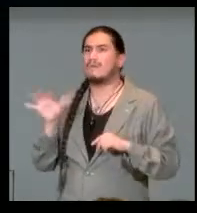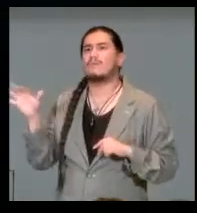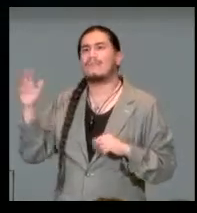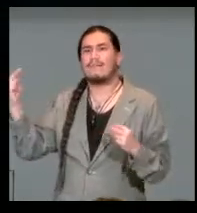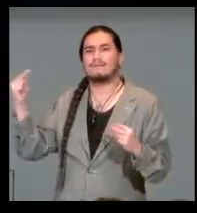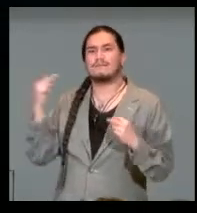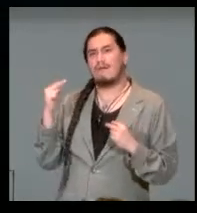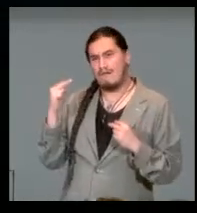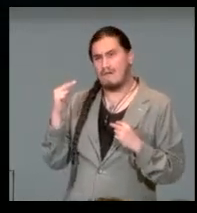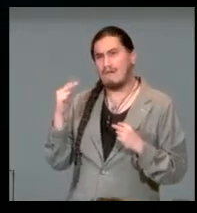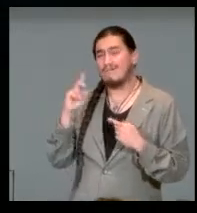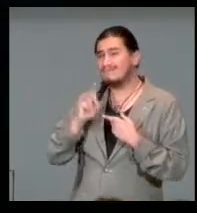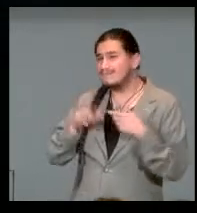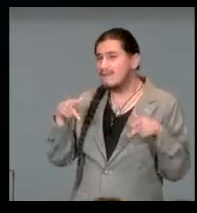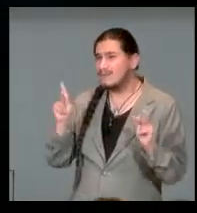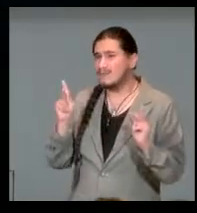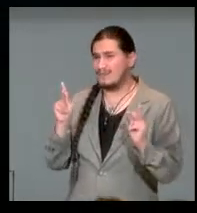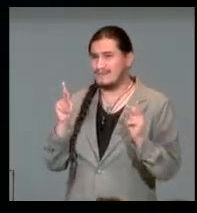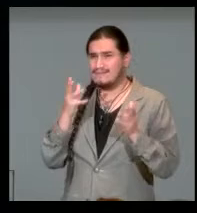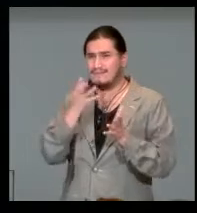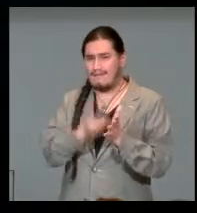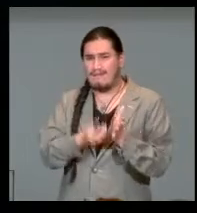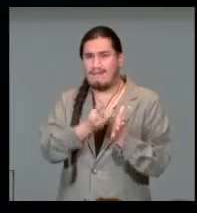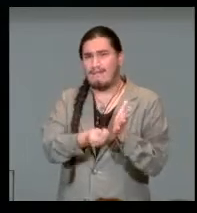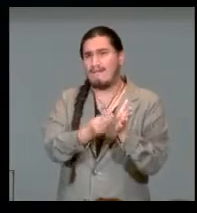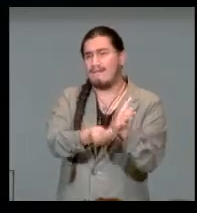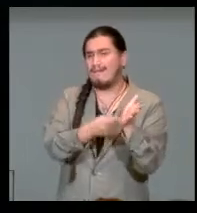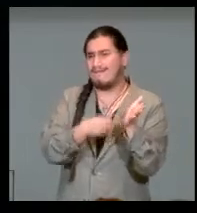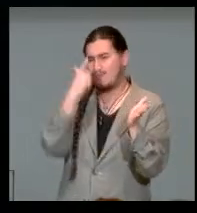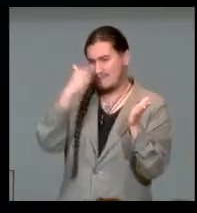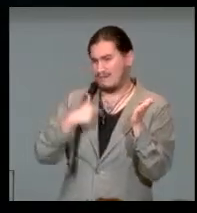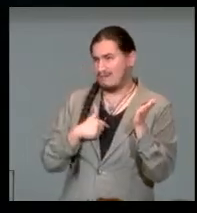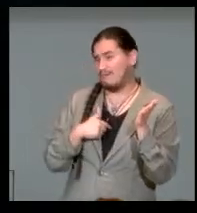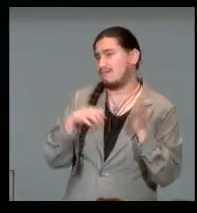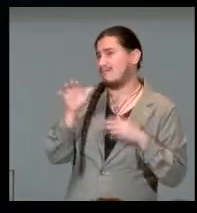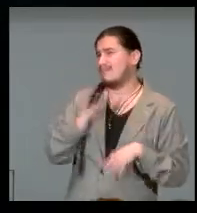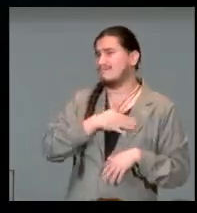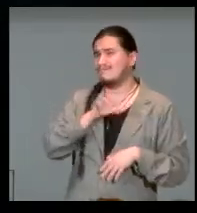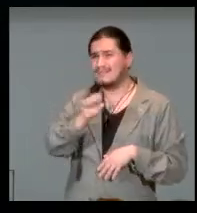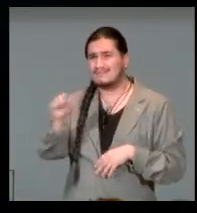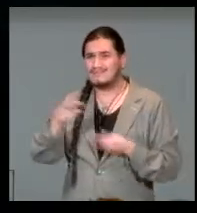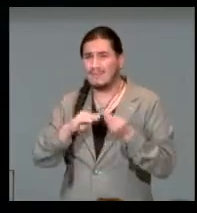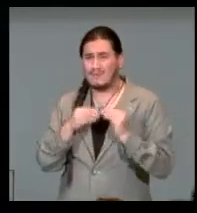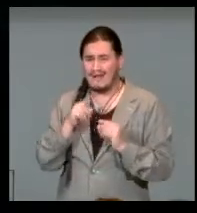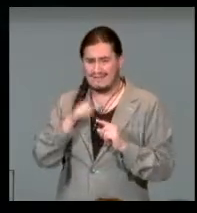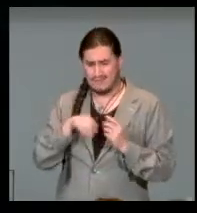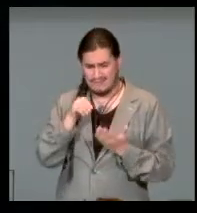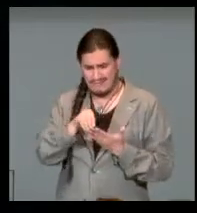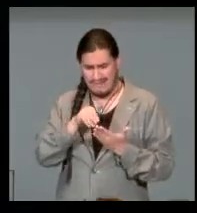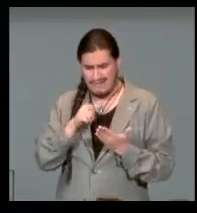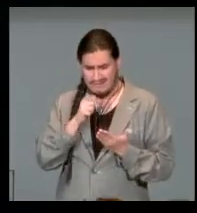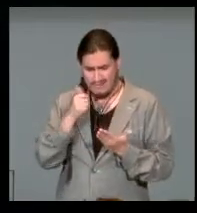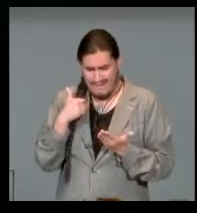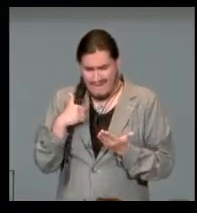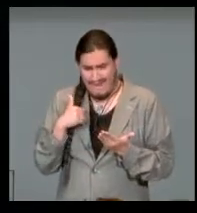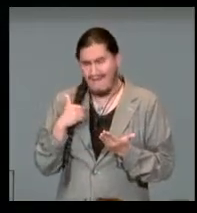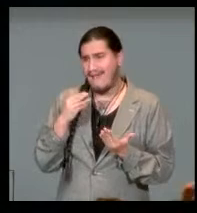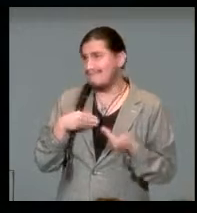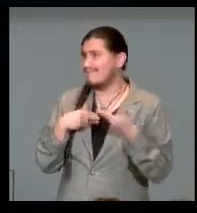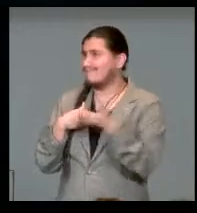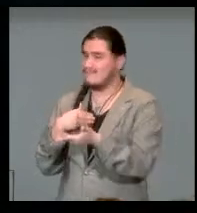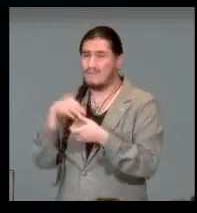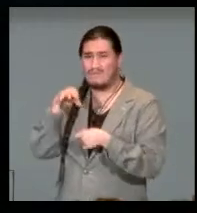until opportunities were blank. Just like the social security number I couldn't fill in and never turned in like my vote